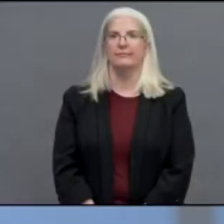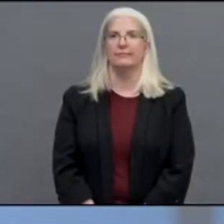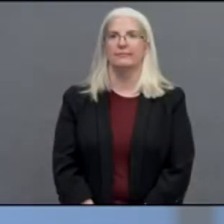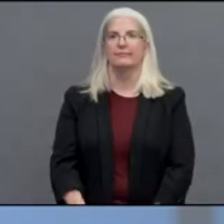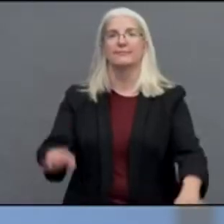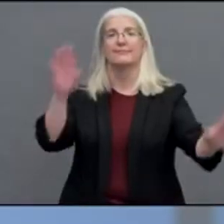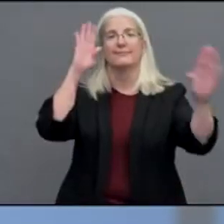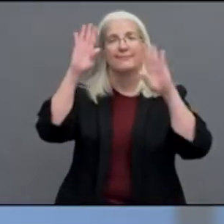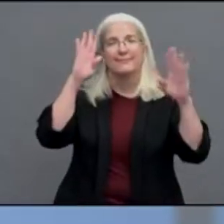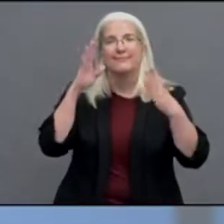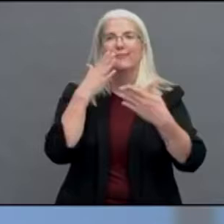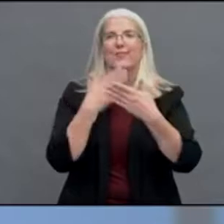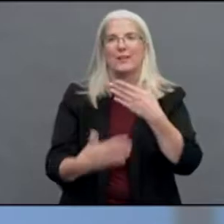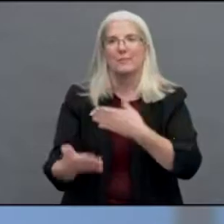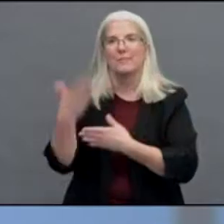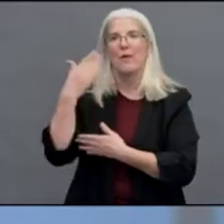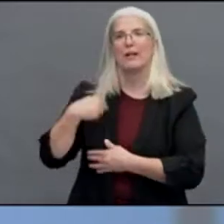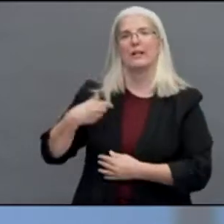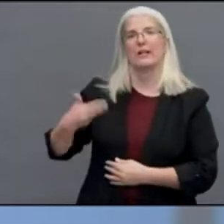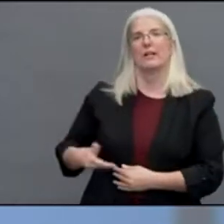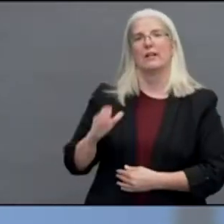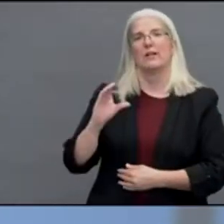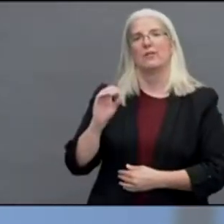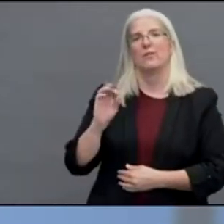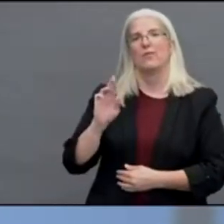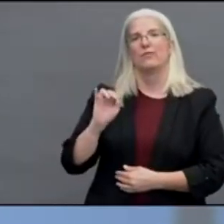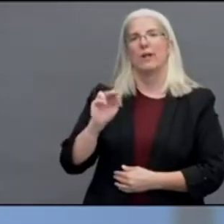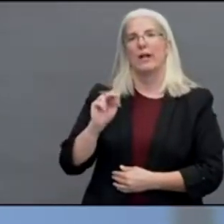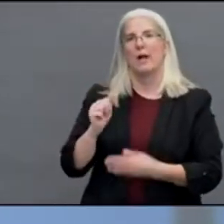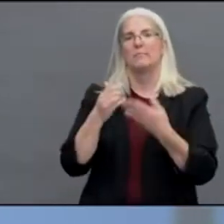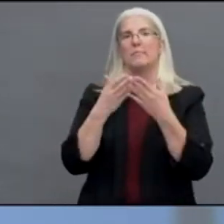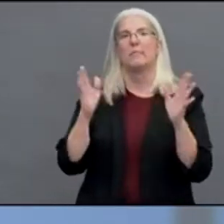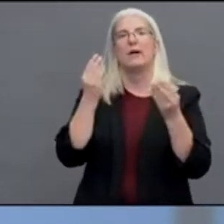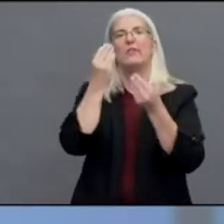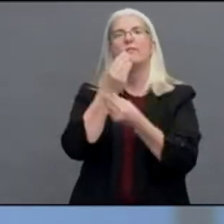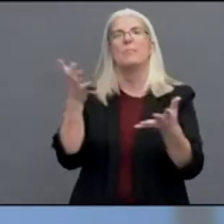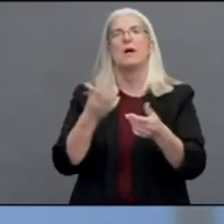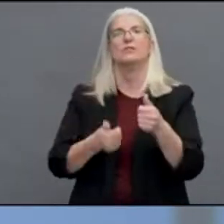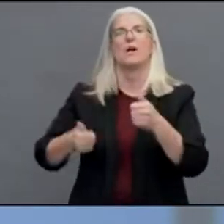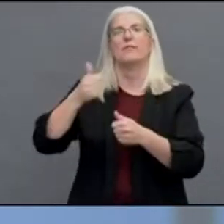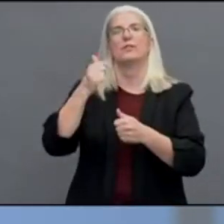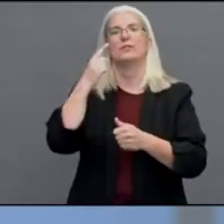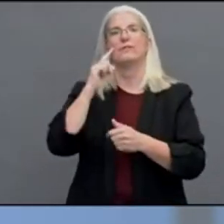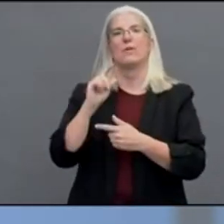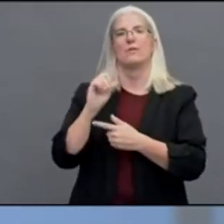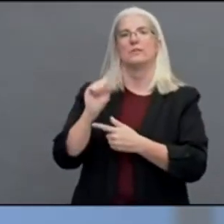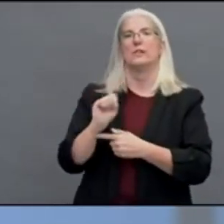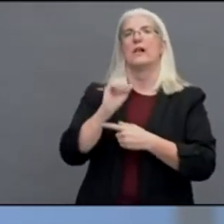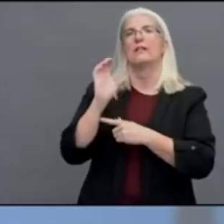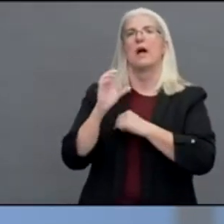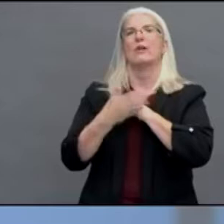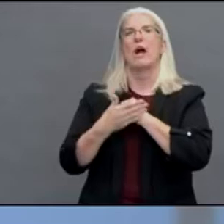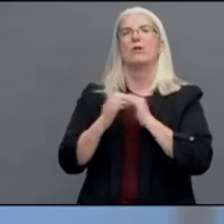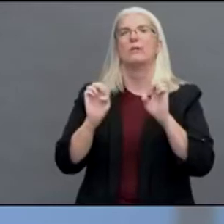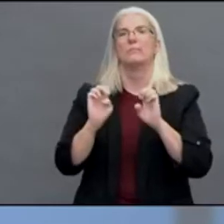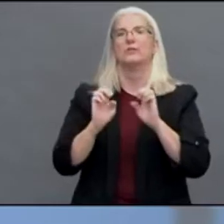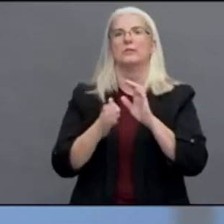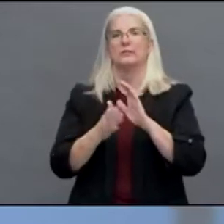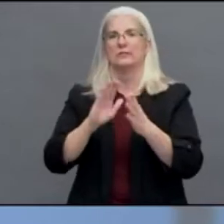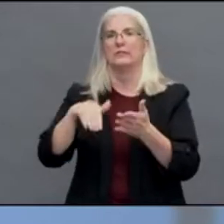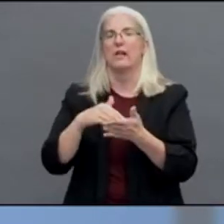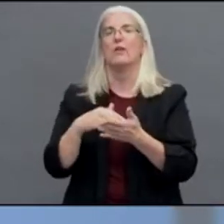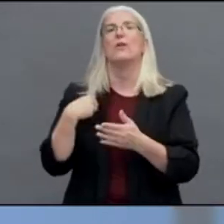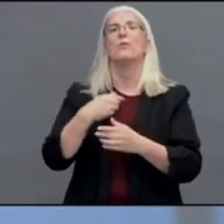Good morning. My name is Corina Herrera Loera, Public Information Officer for Santa Clara County, and we will be taking our masks just